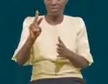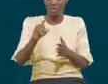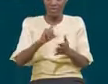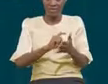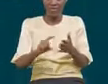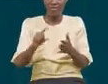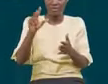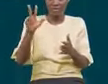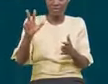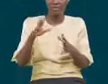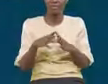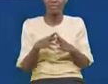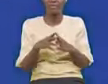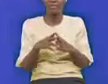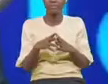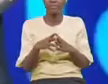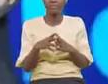Kpukpu tɔlia.